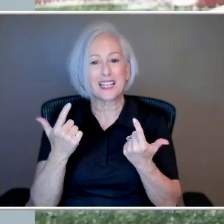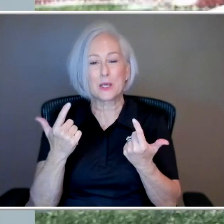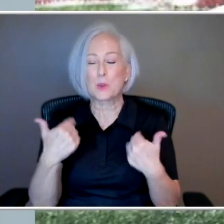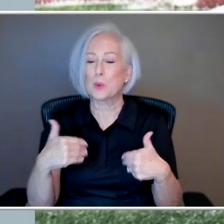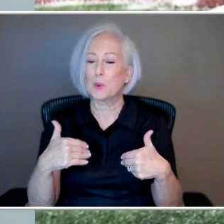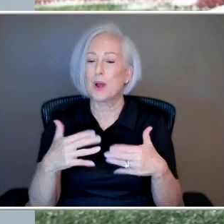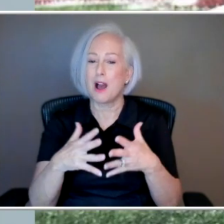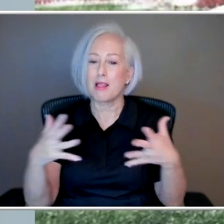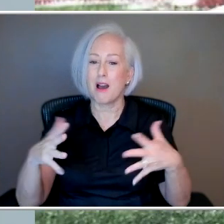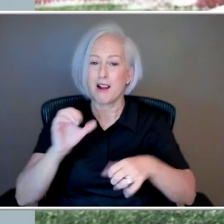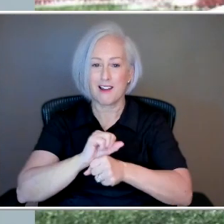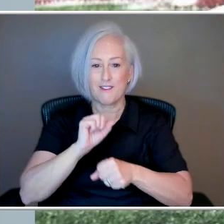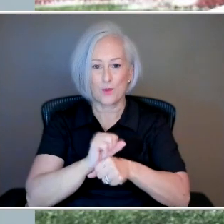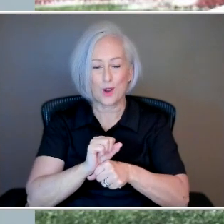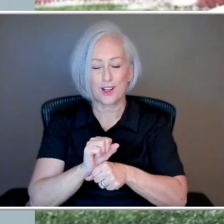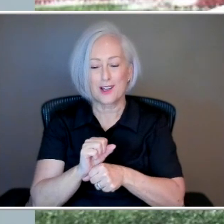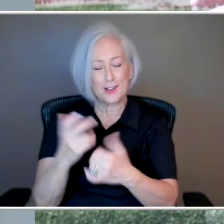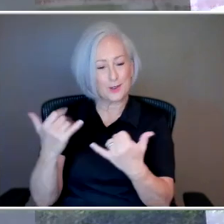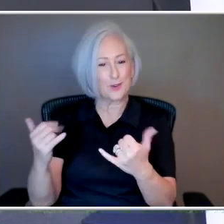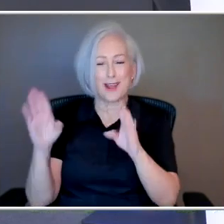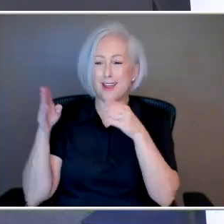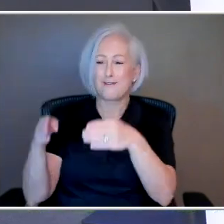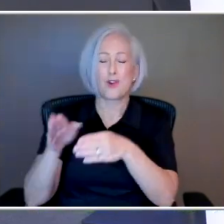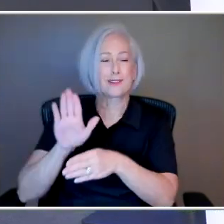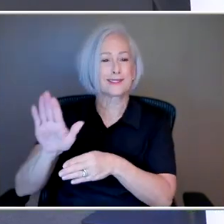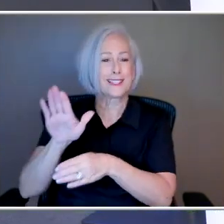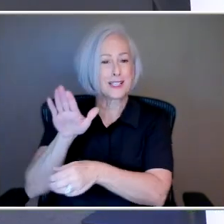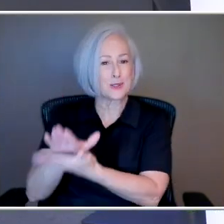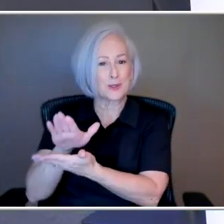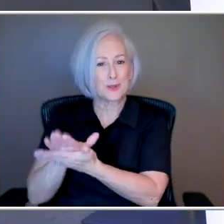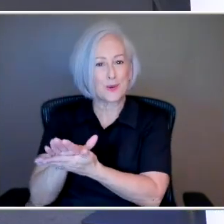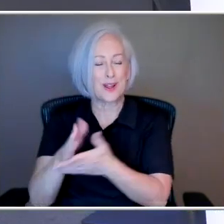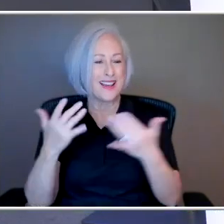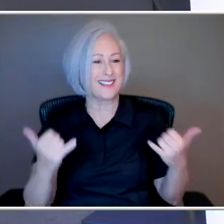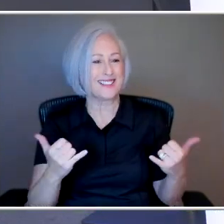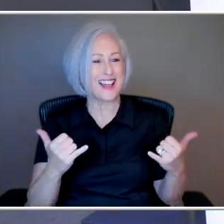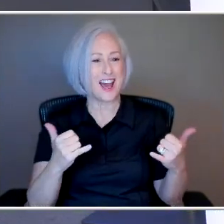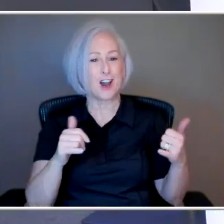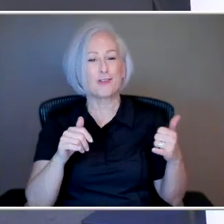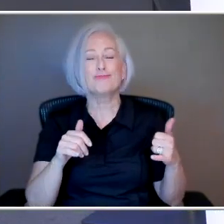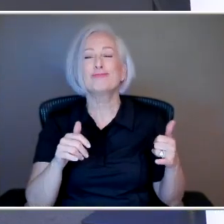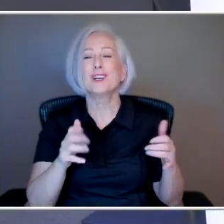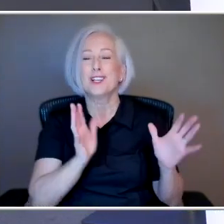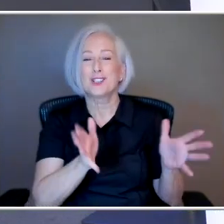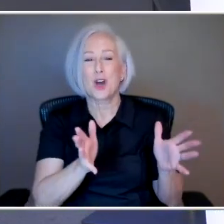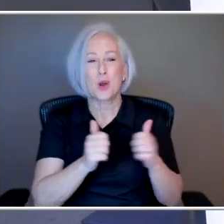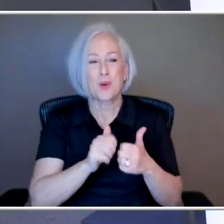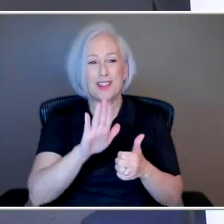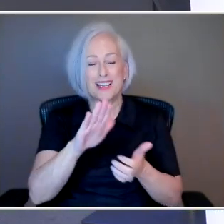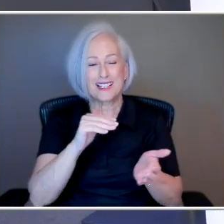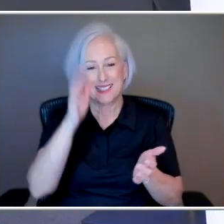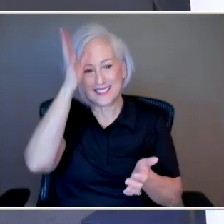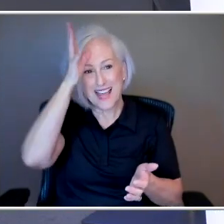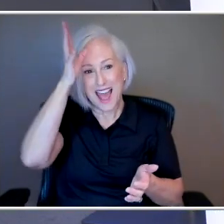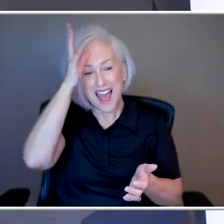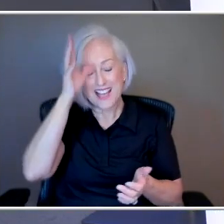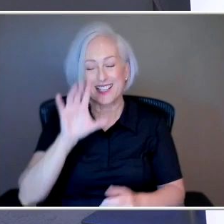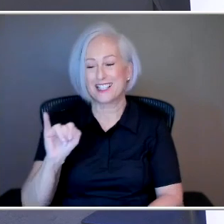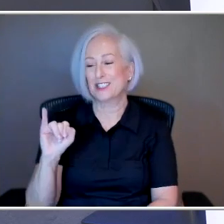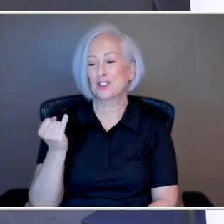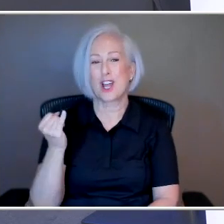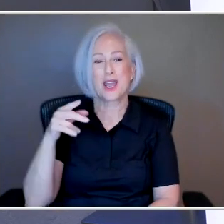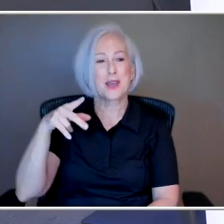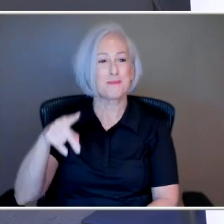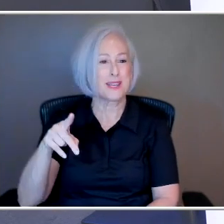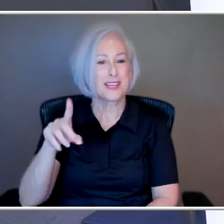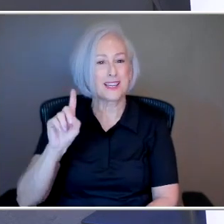on school, and instead we are going to hang out with his dad, J.P. Darsh. He's a doctor here in a sports medicine physician with the University of Kansas